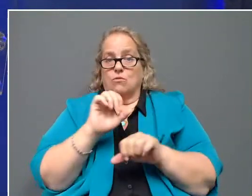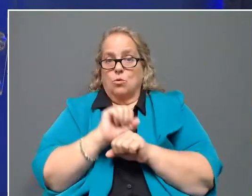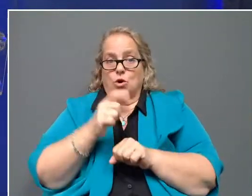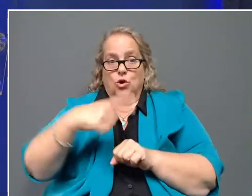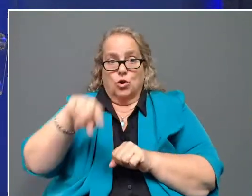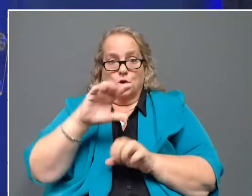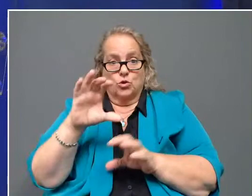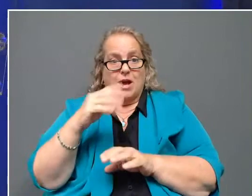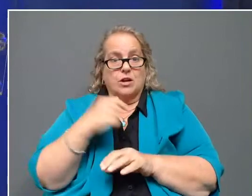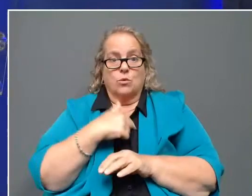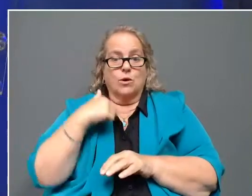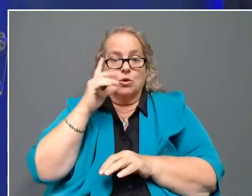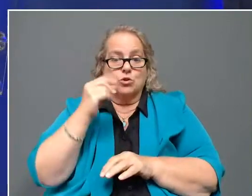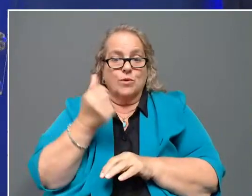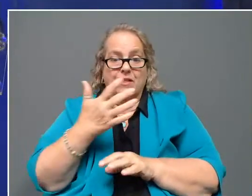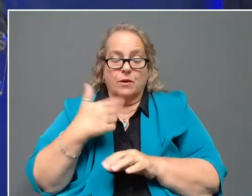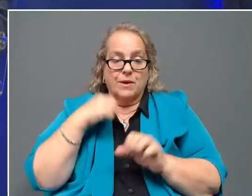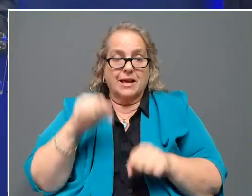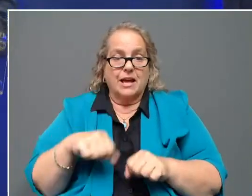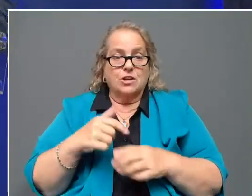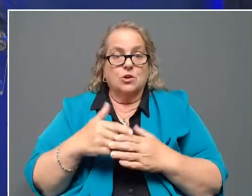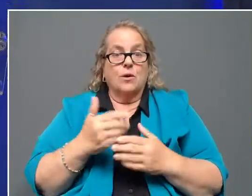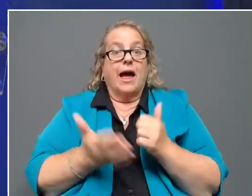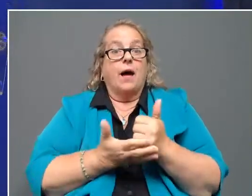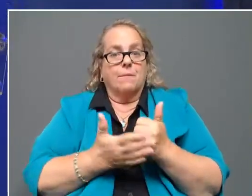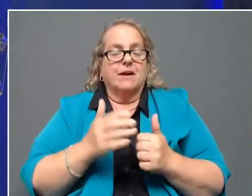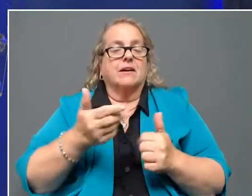can to help. So God bless. Congratulations.